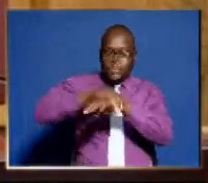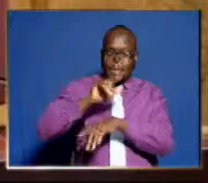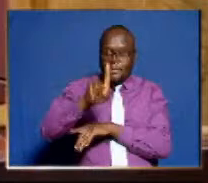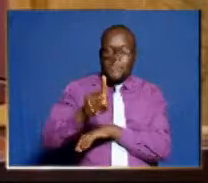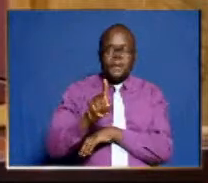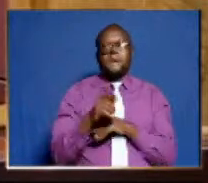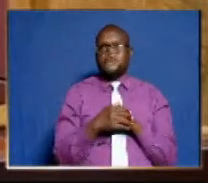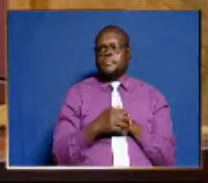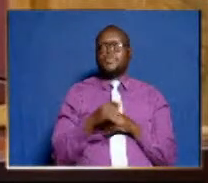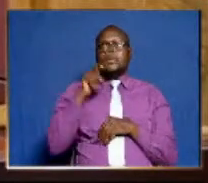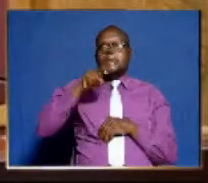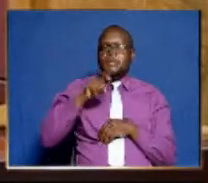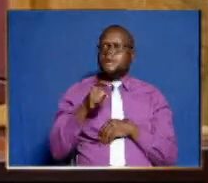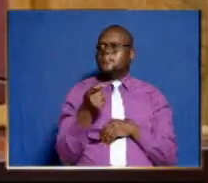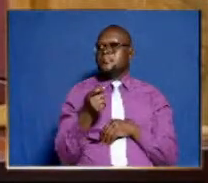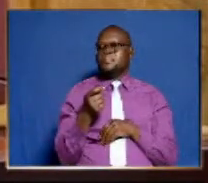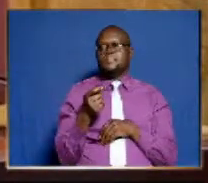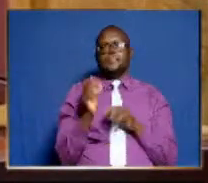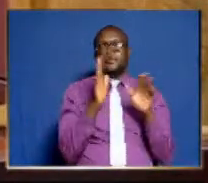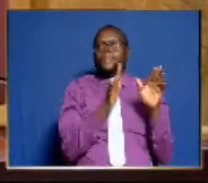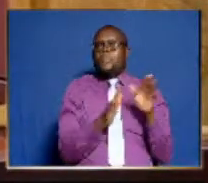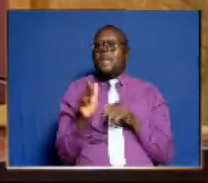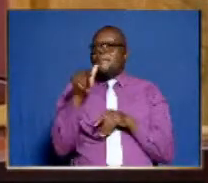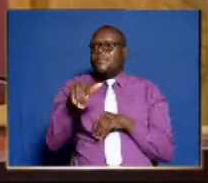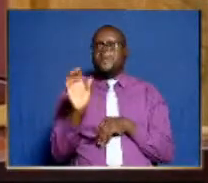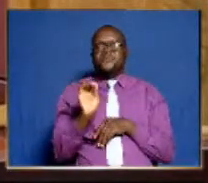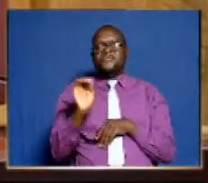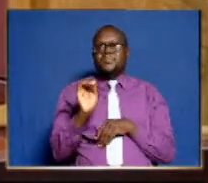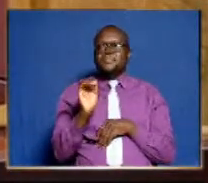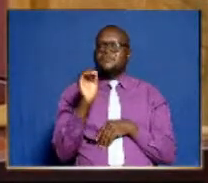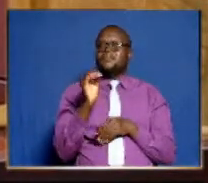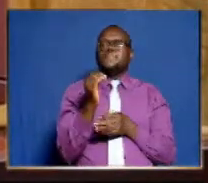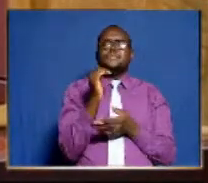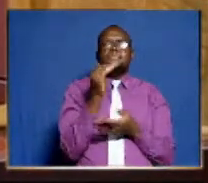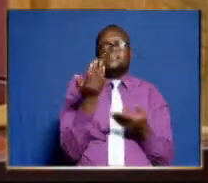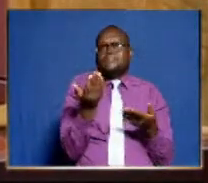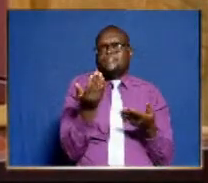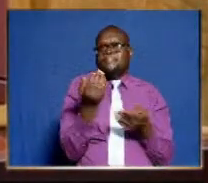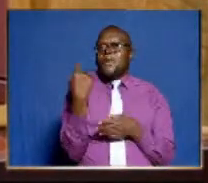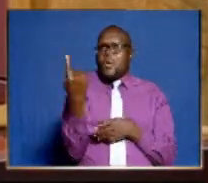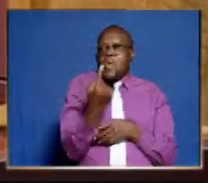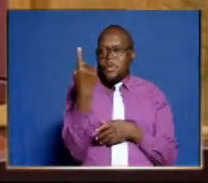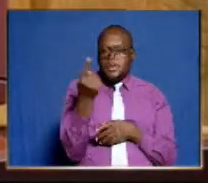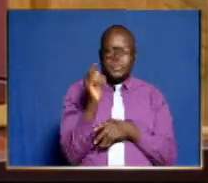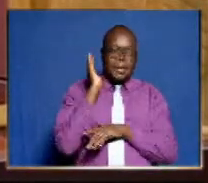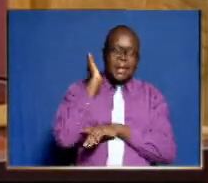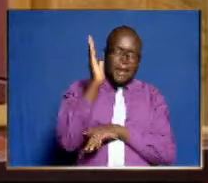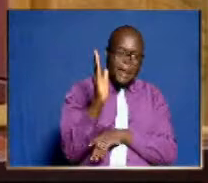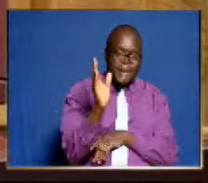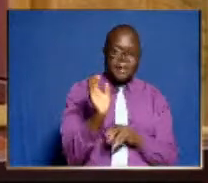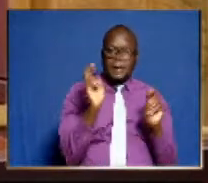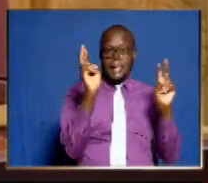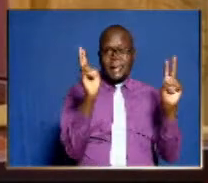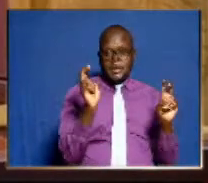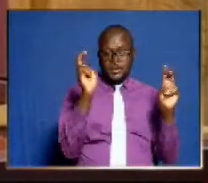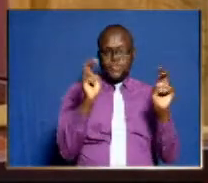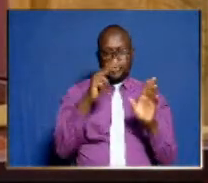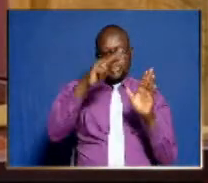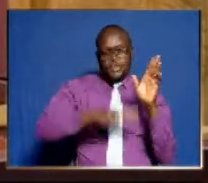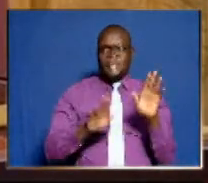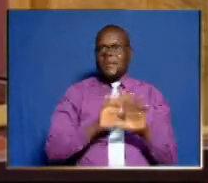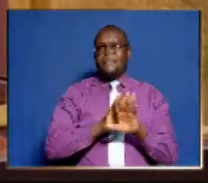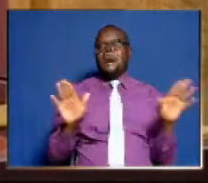need to. There's nothing to prepare on this particular one. This one is just a straightforward issue.